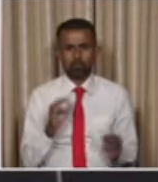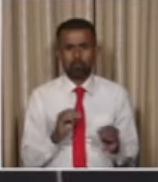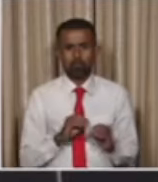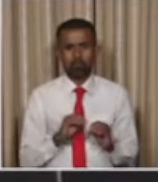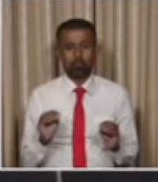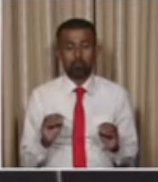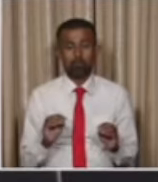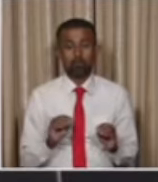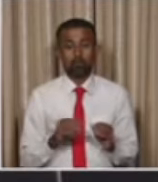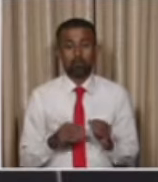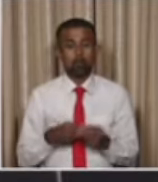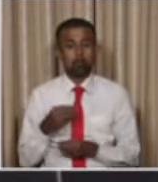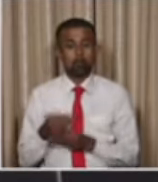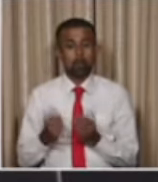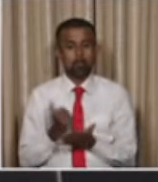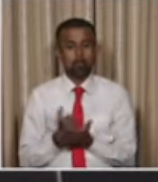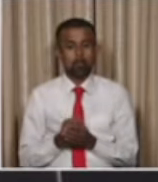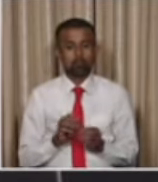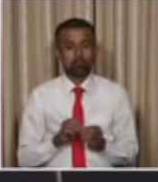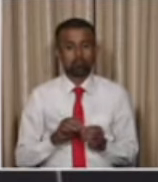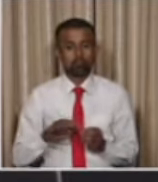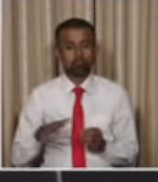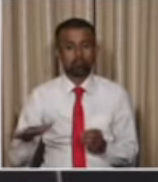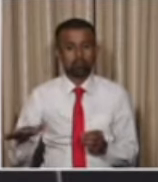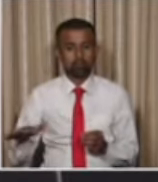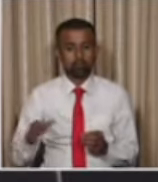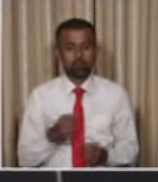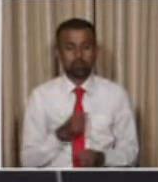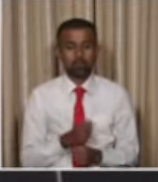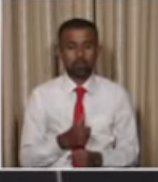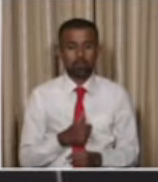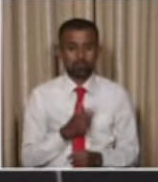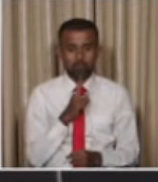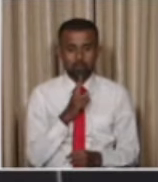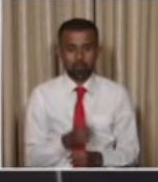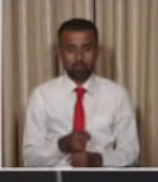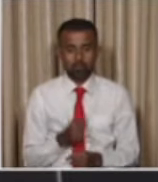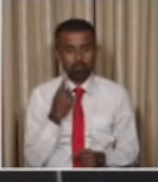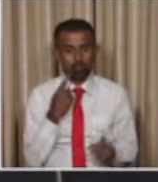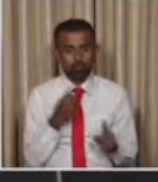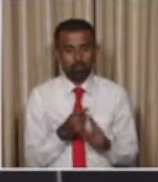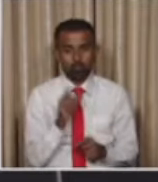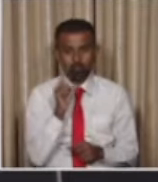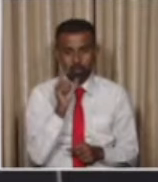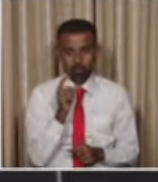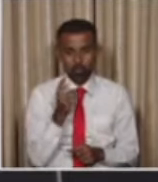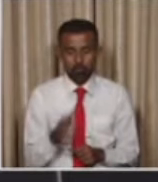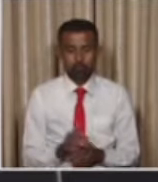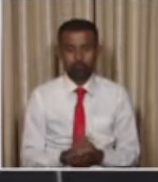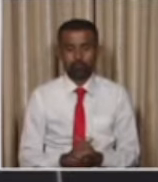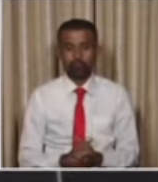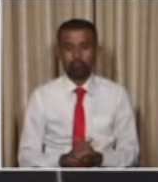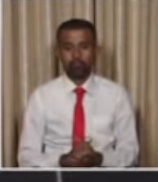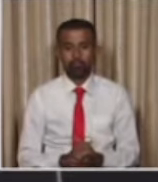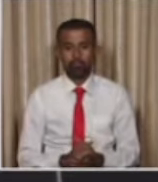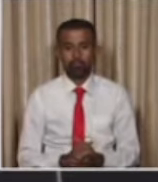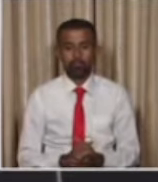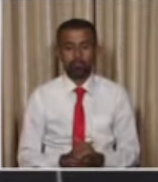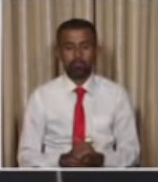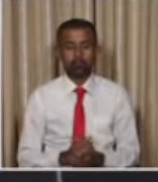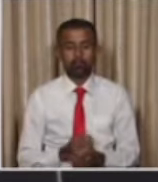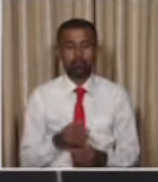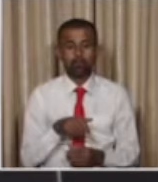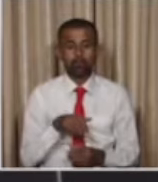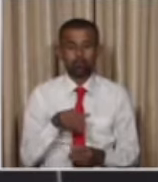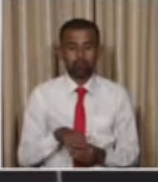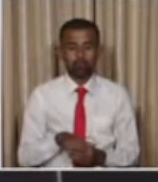has agreed to look into this and have brought this particular amendment to suspend the operation